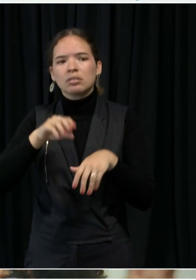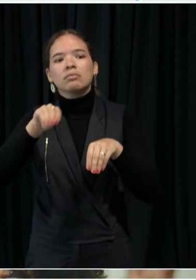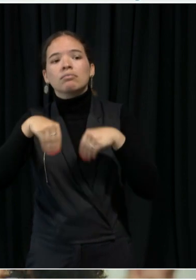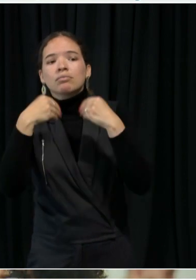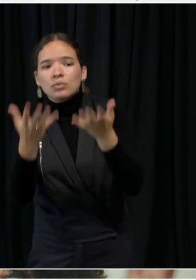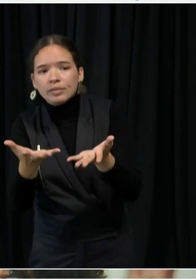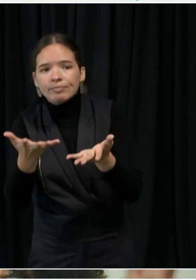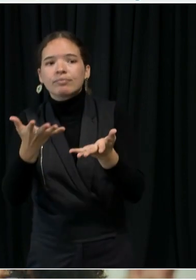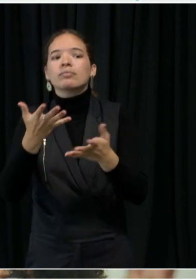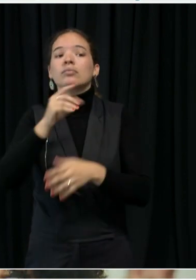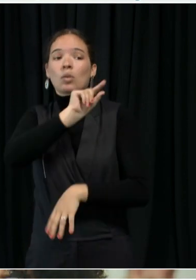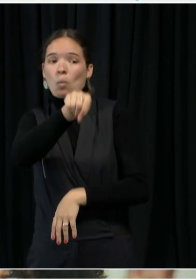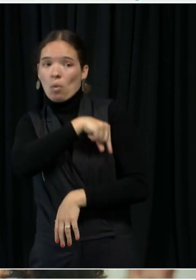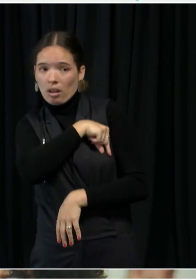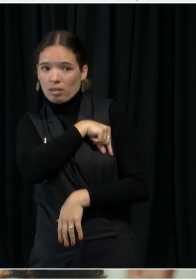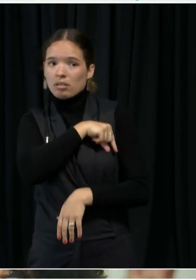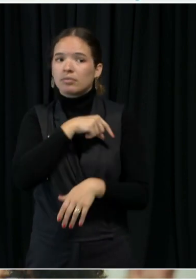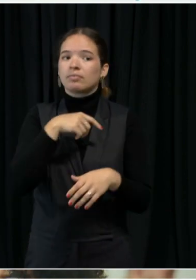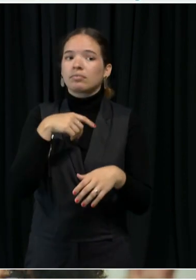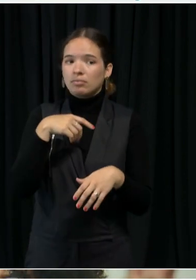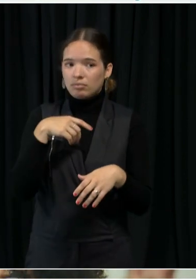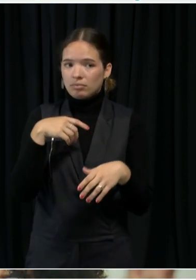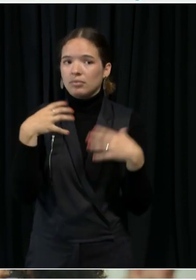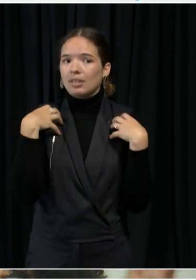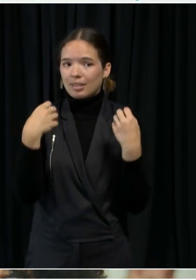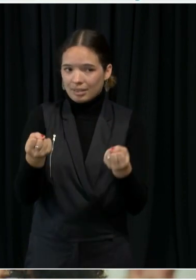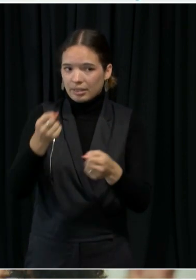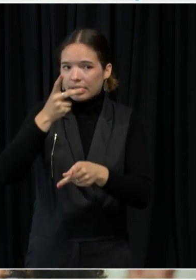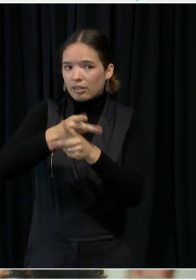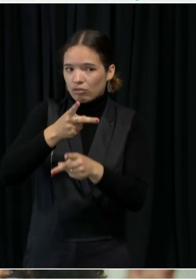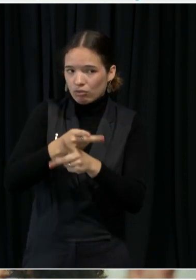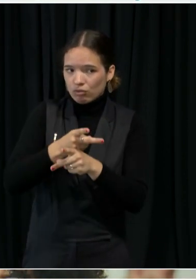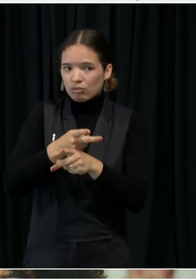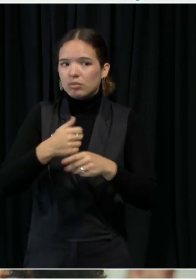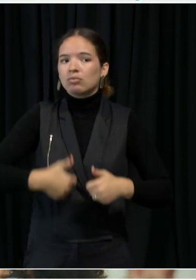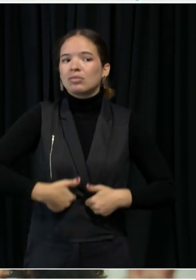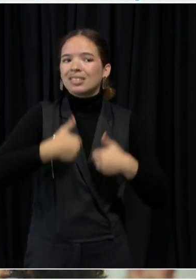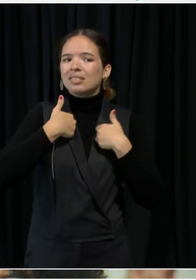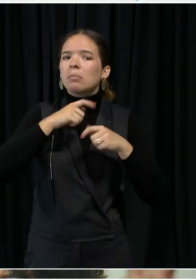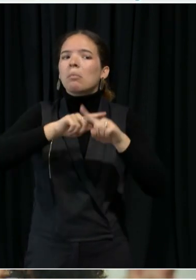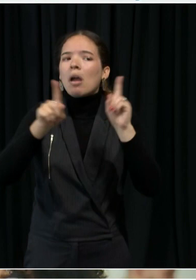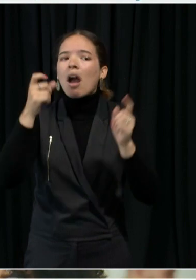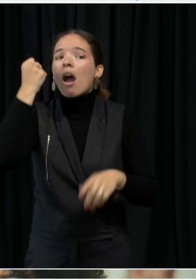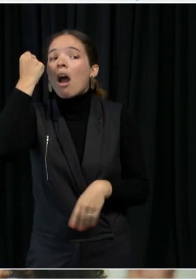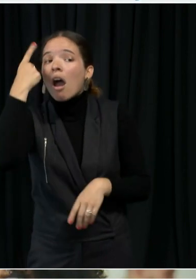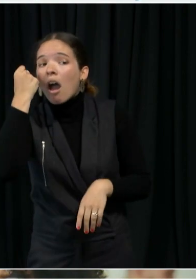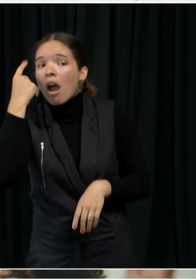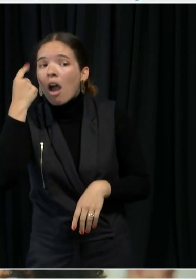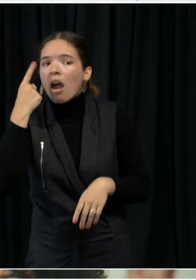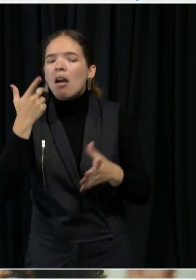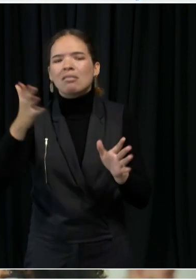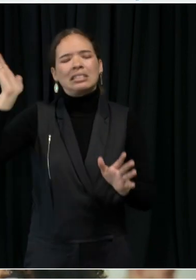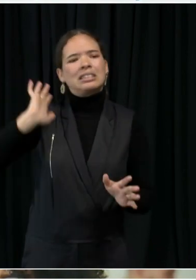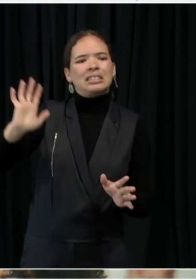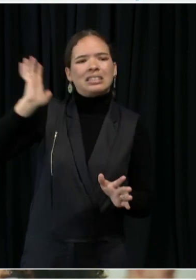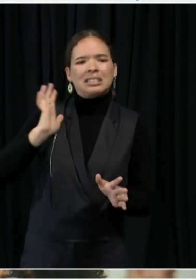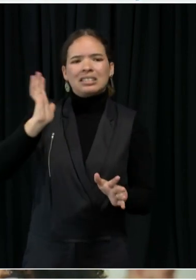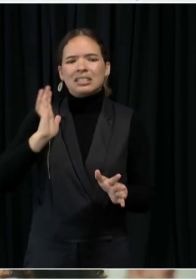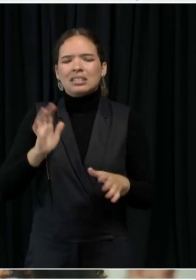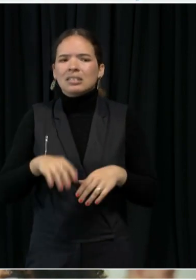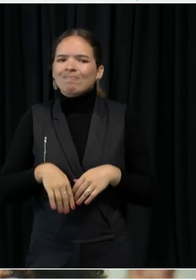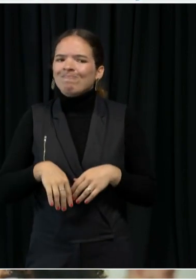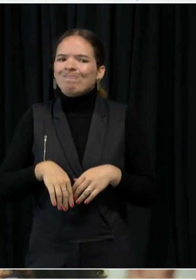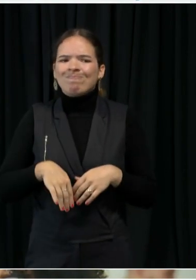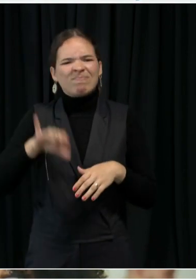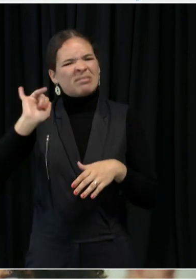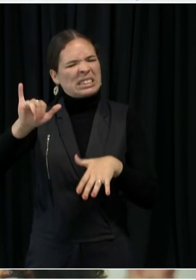citizens of Ward 7 and Ward 8. But we all know that's been often a long and difficult trek across town to get there.